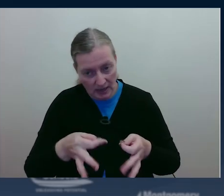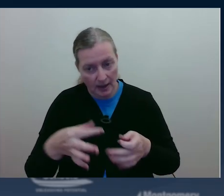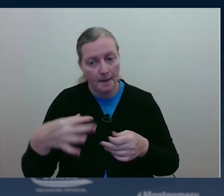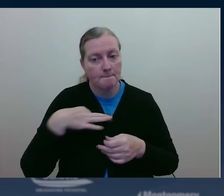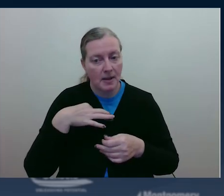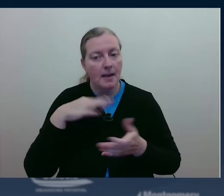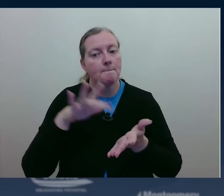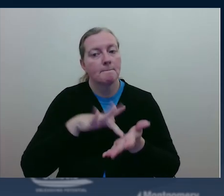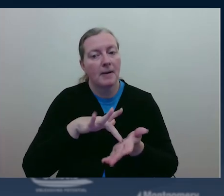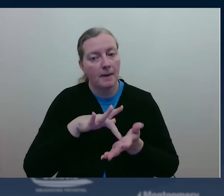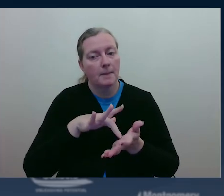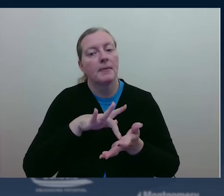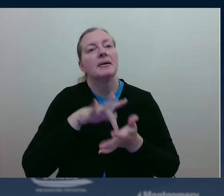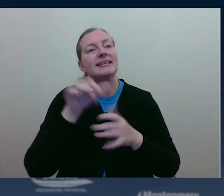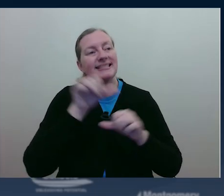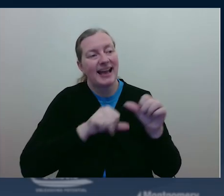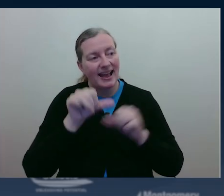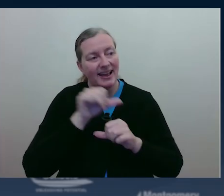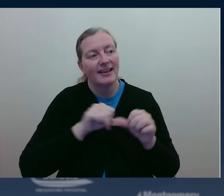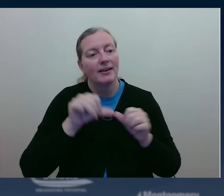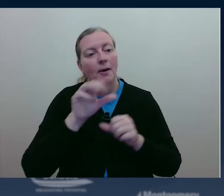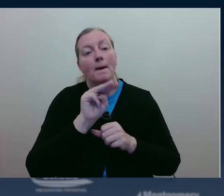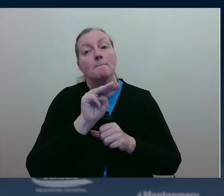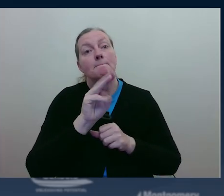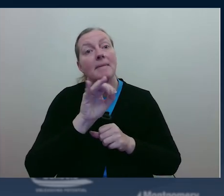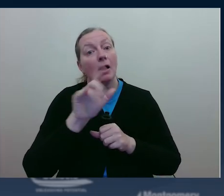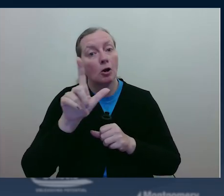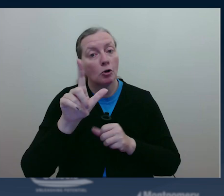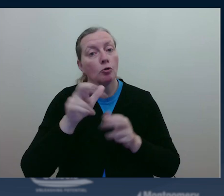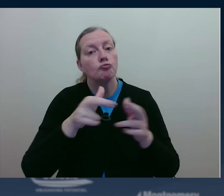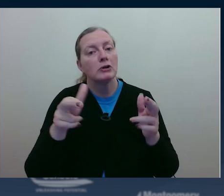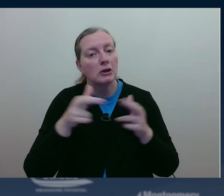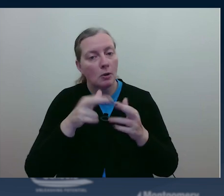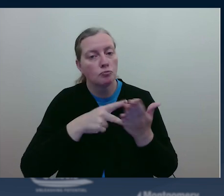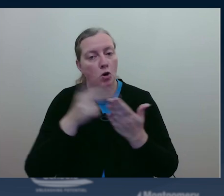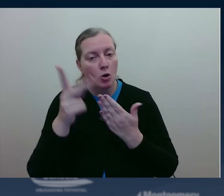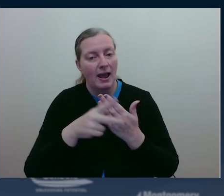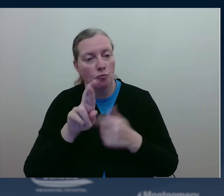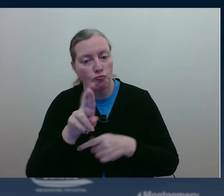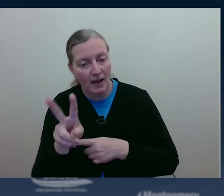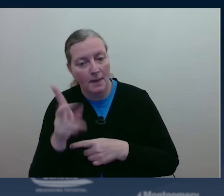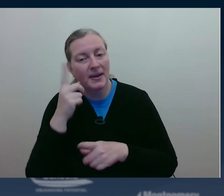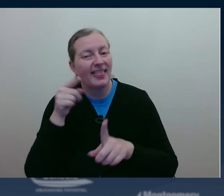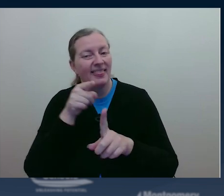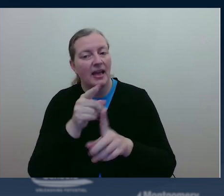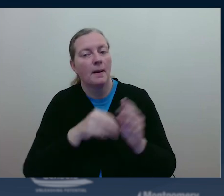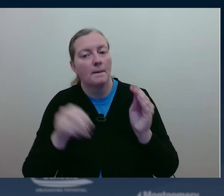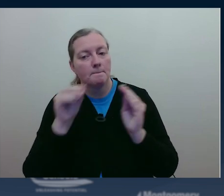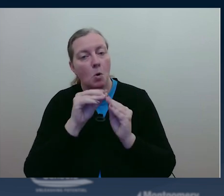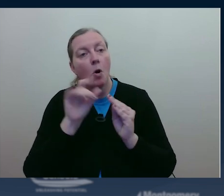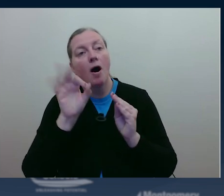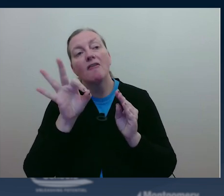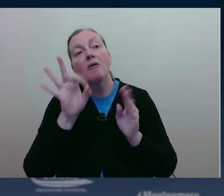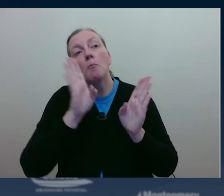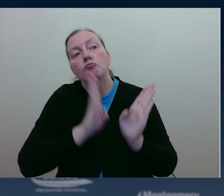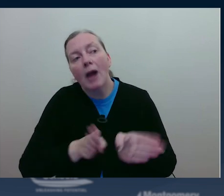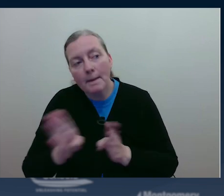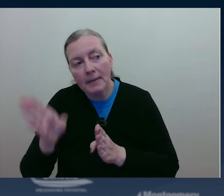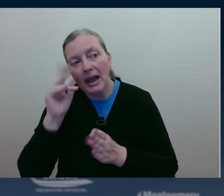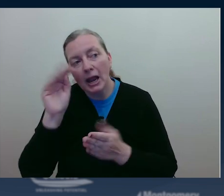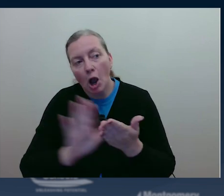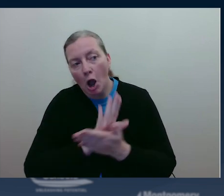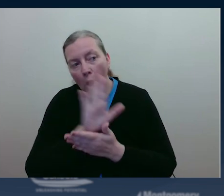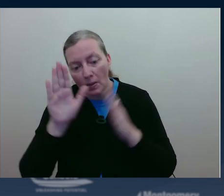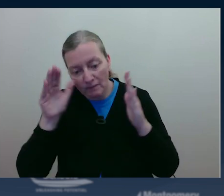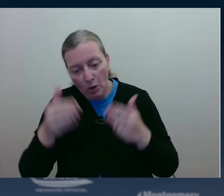program at Rockville High School because she likes that it's both college and career prep focused. She has the opportunity to take accelerated science